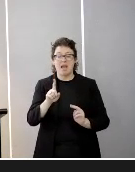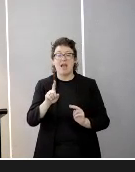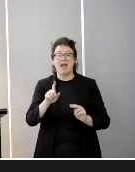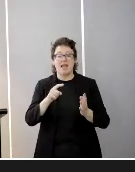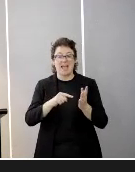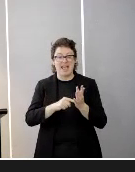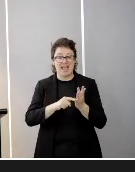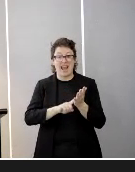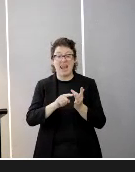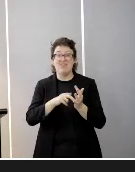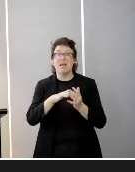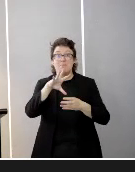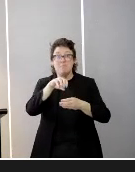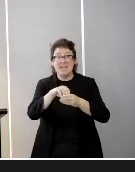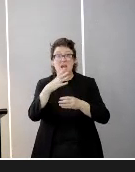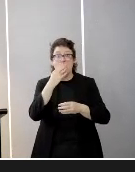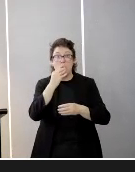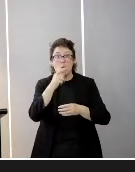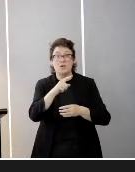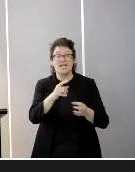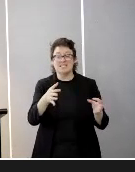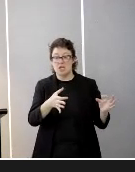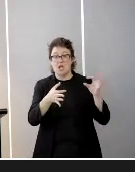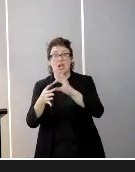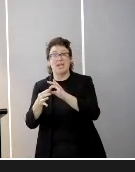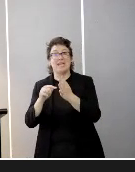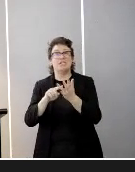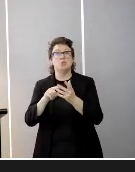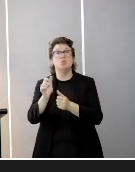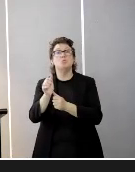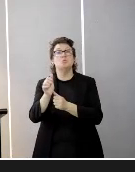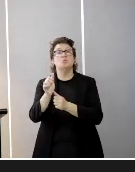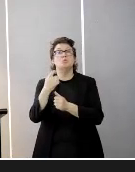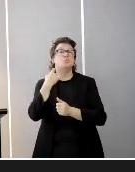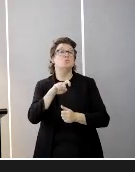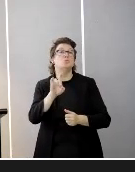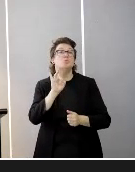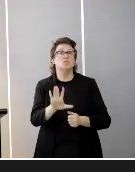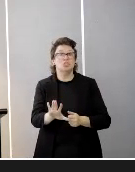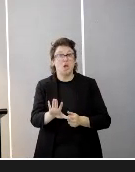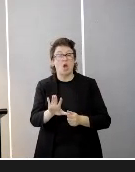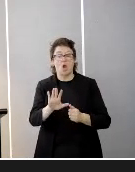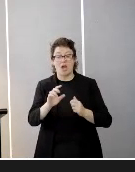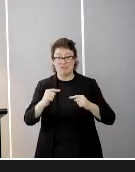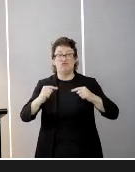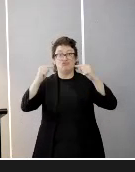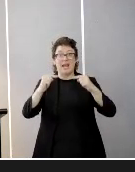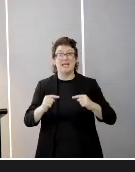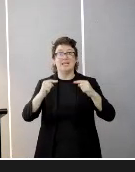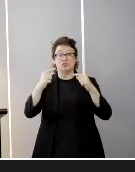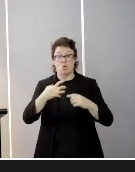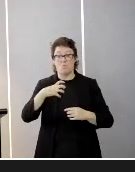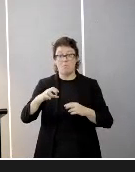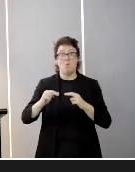lithium in water is correlated with suicide rates in different populations. So more lithium in